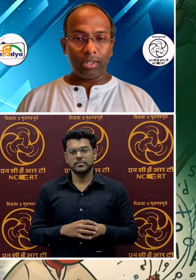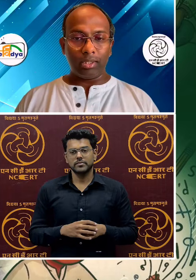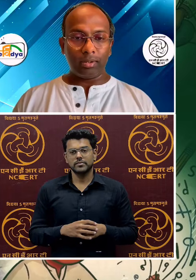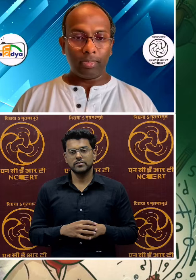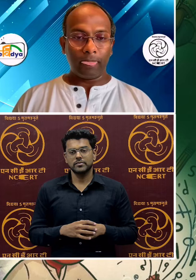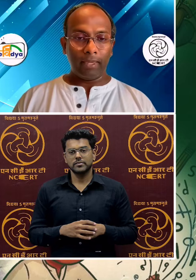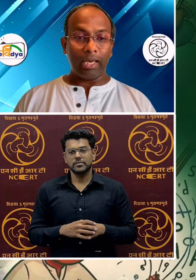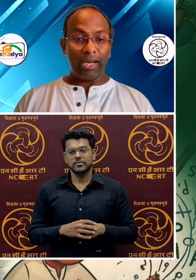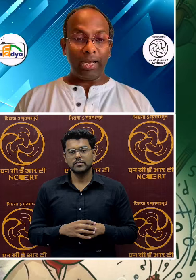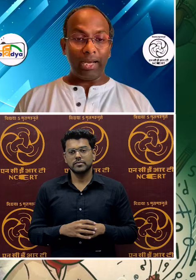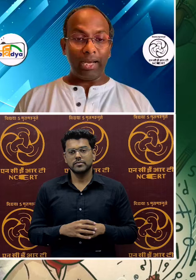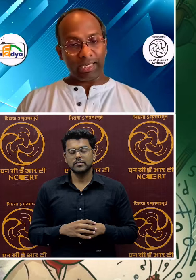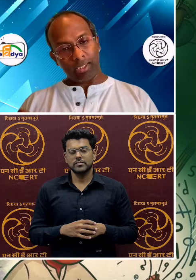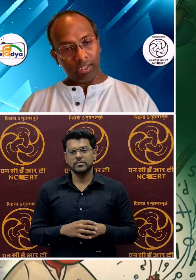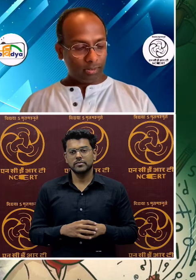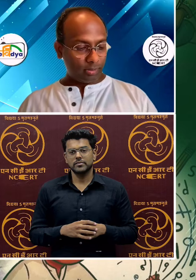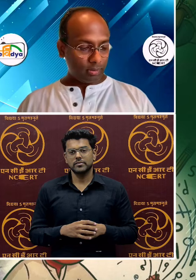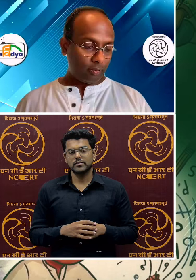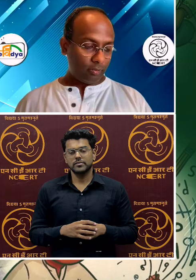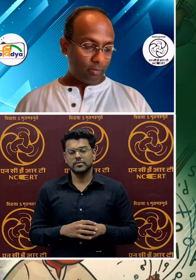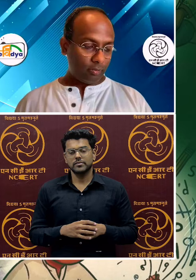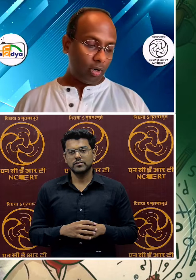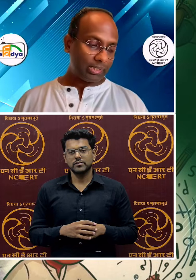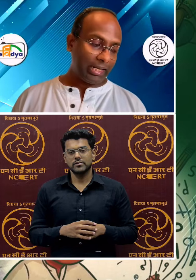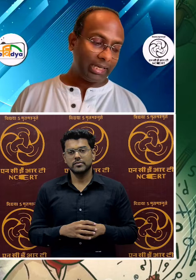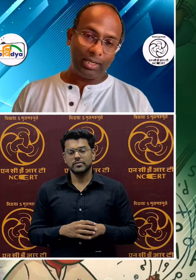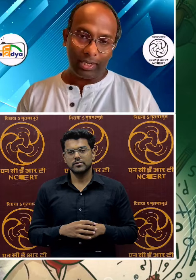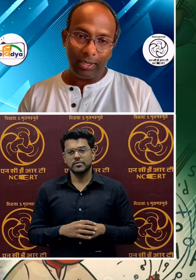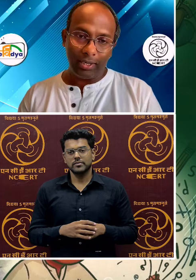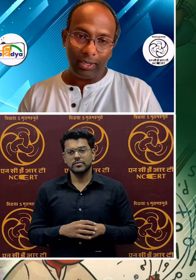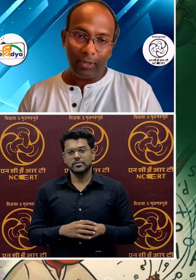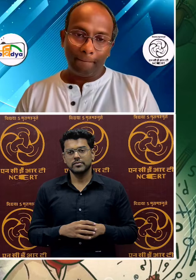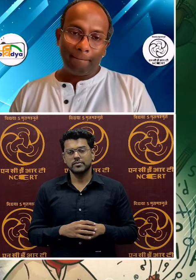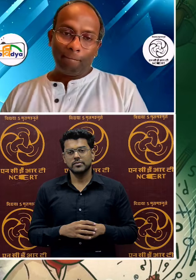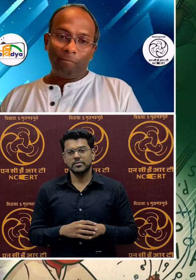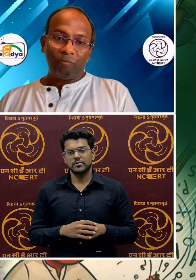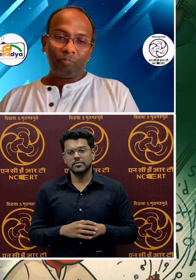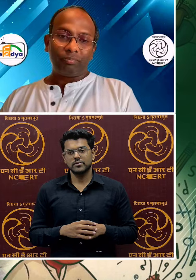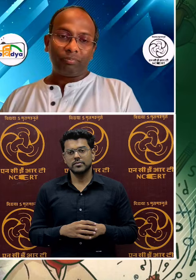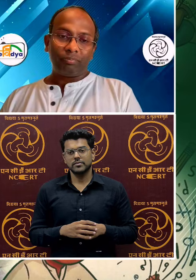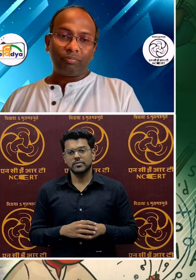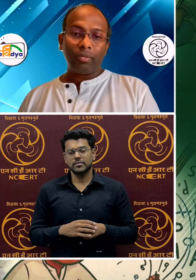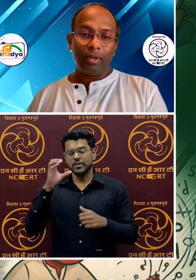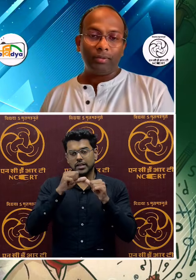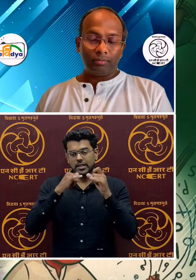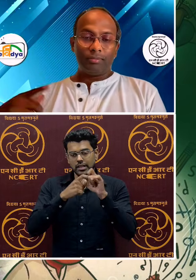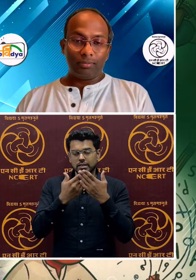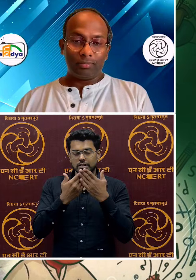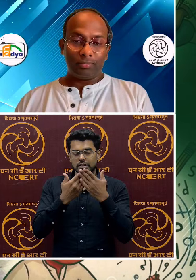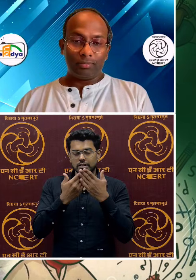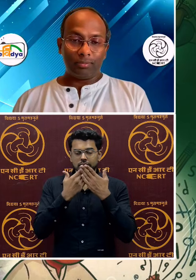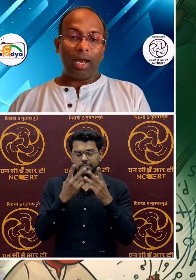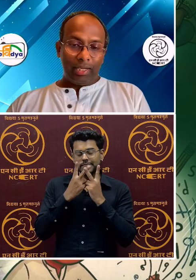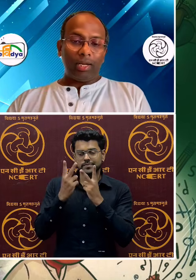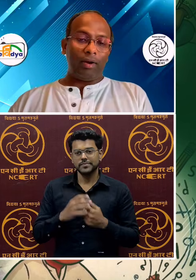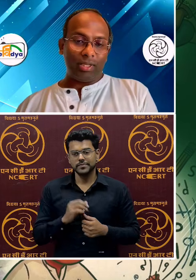helplessness? Yeah, the next slide, the following slide, case study slide. Anxiety and defense loops. Okay, you want to show some case studies. All